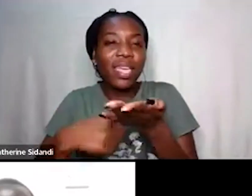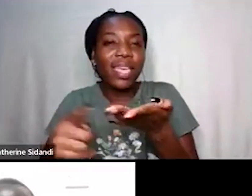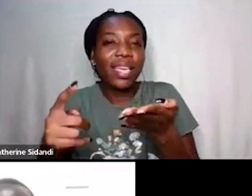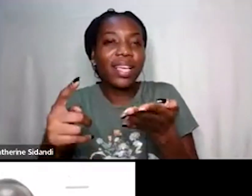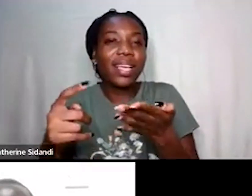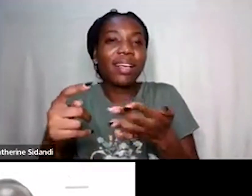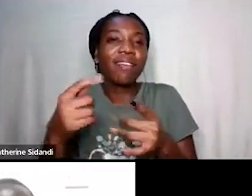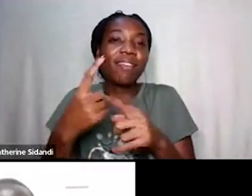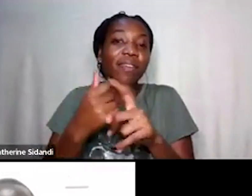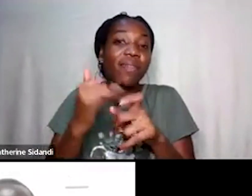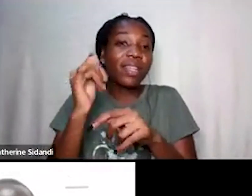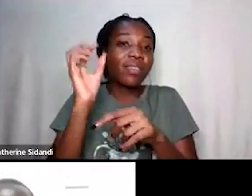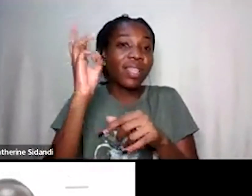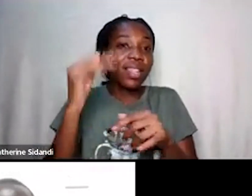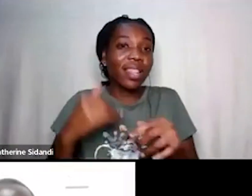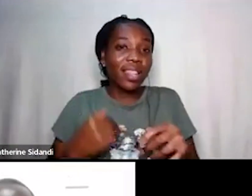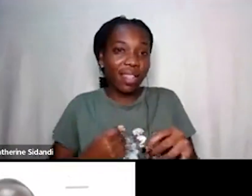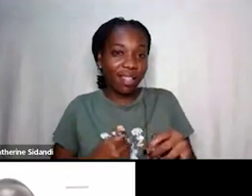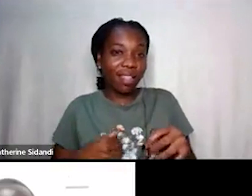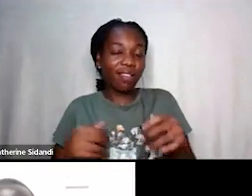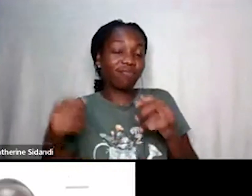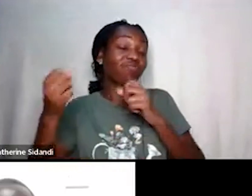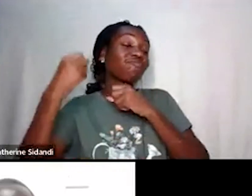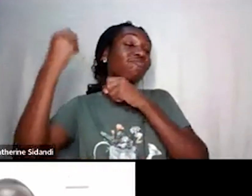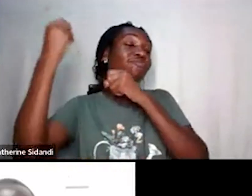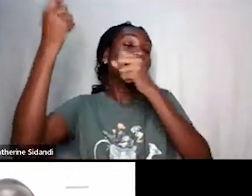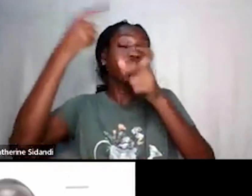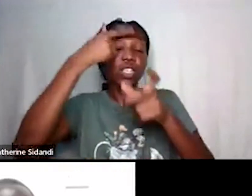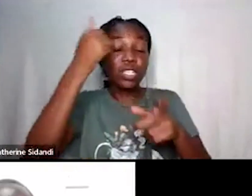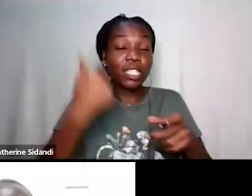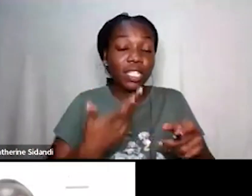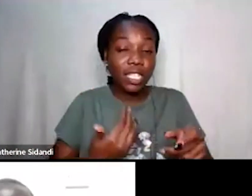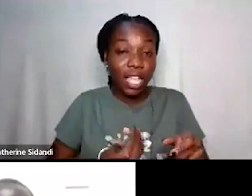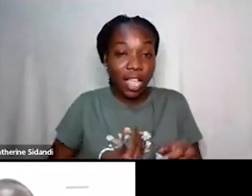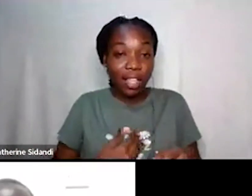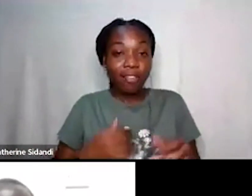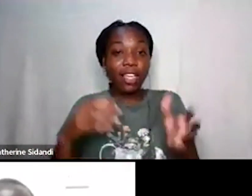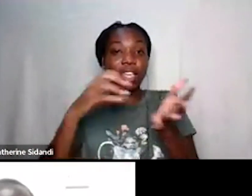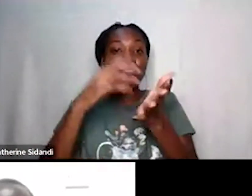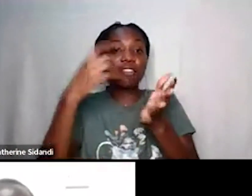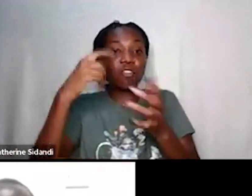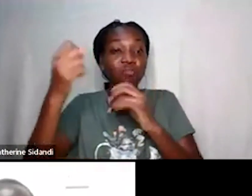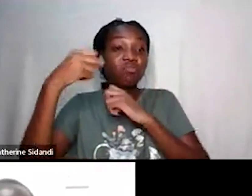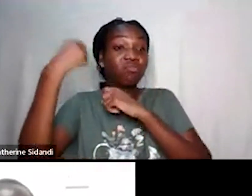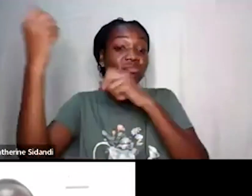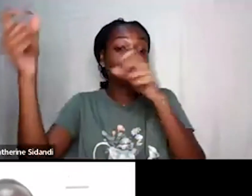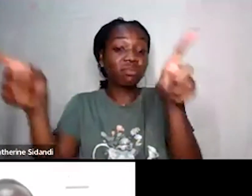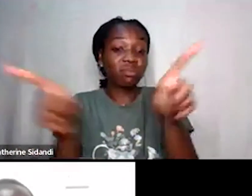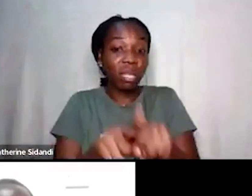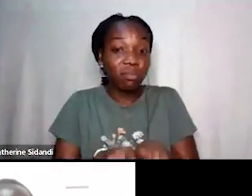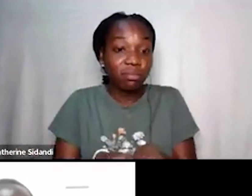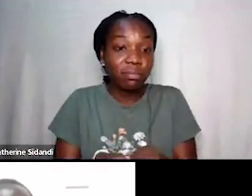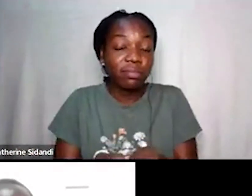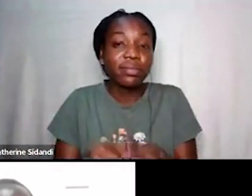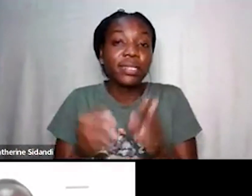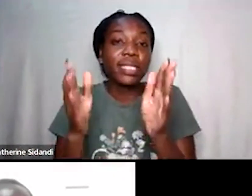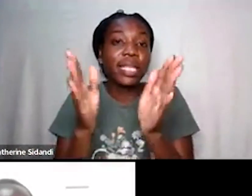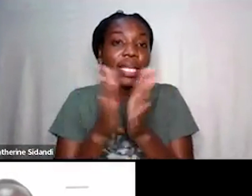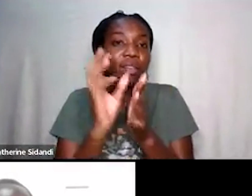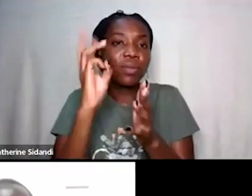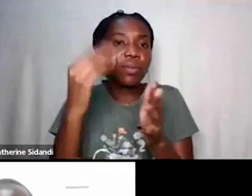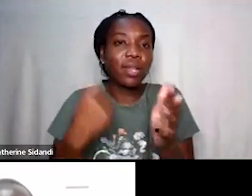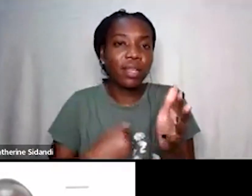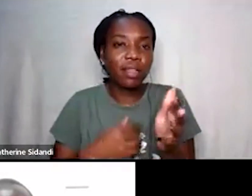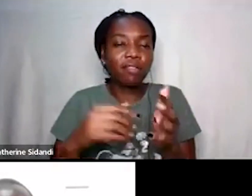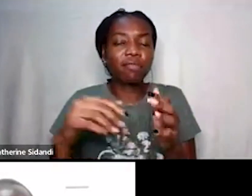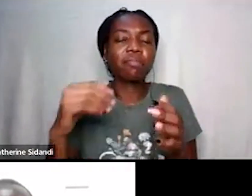at suicide, because we had a case of suicide here in Kenya the other day that is trending. So we are going to have an expert tell us how to look